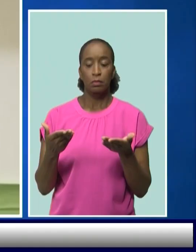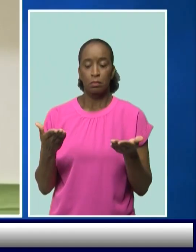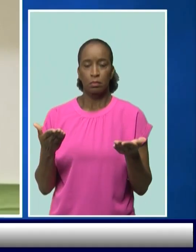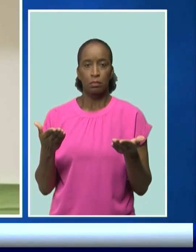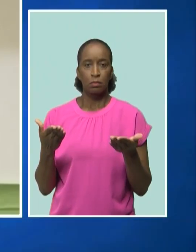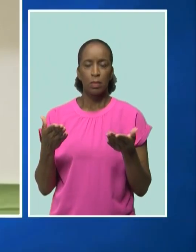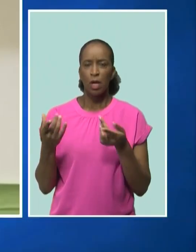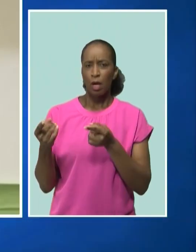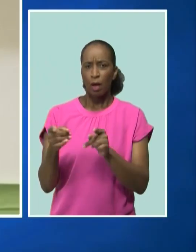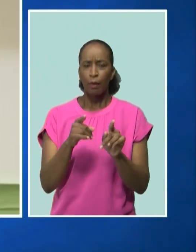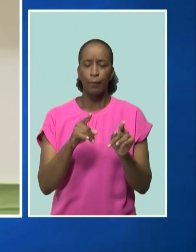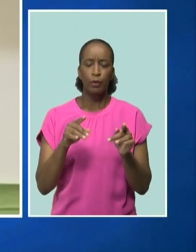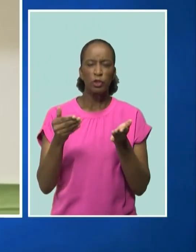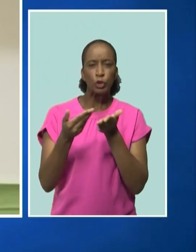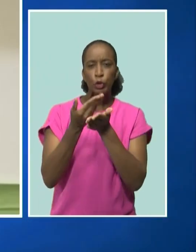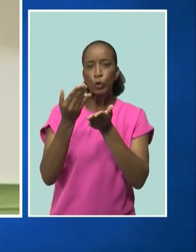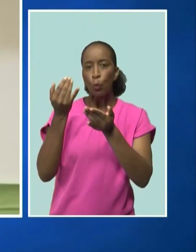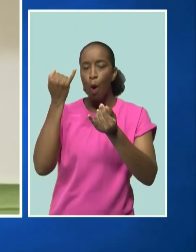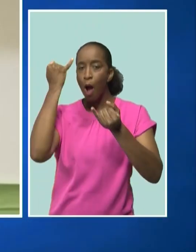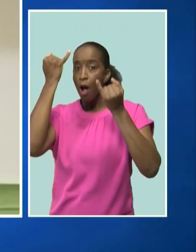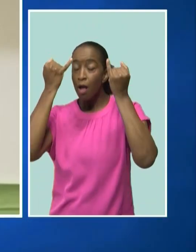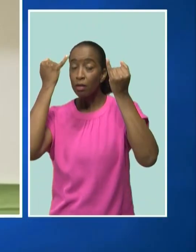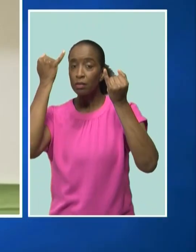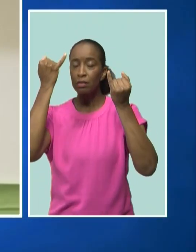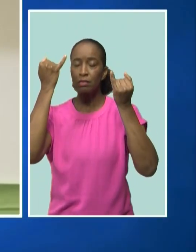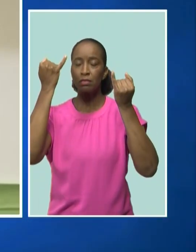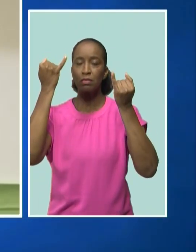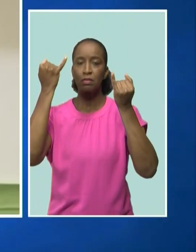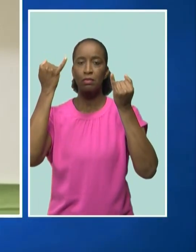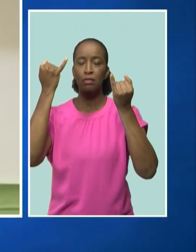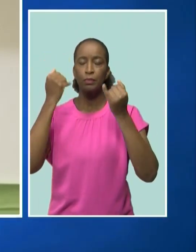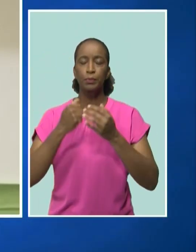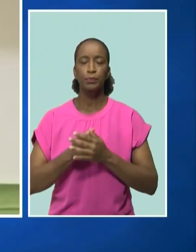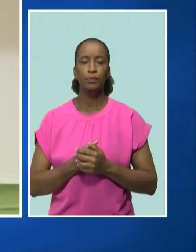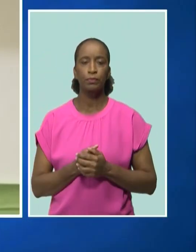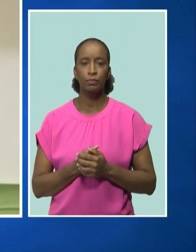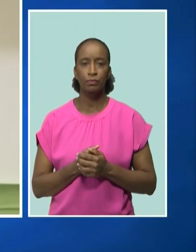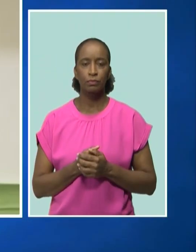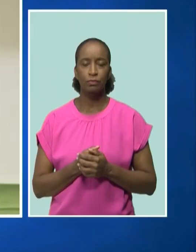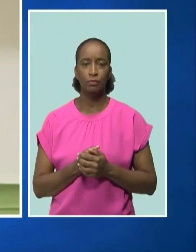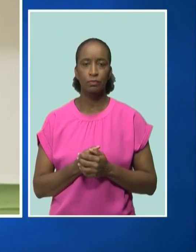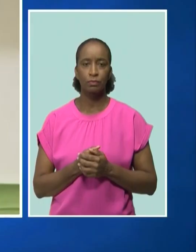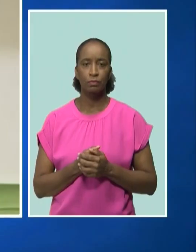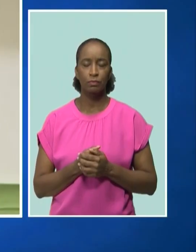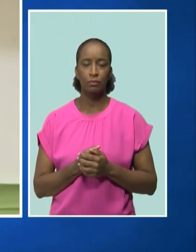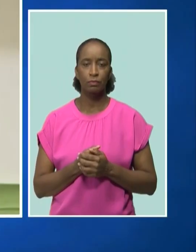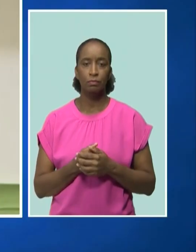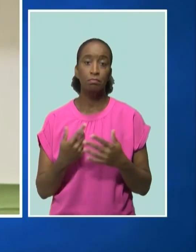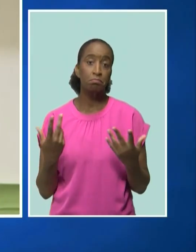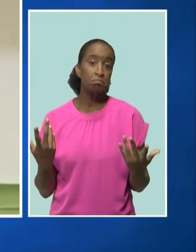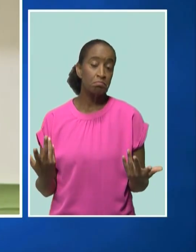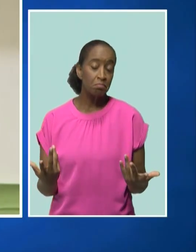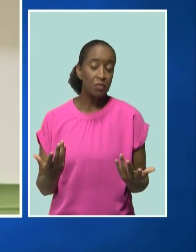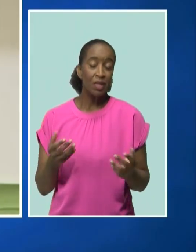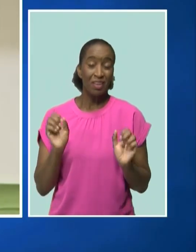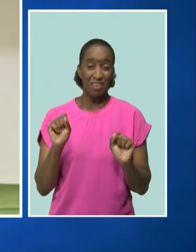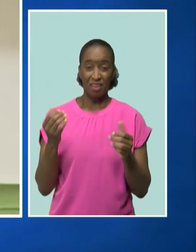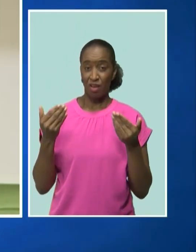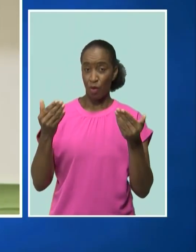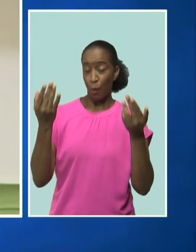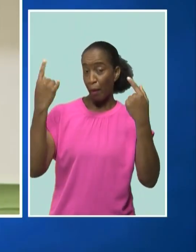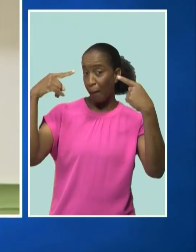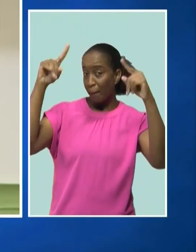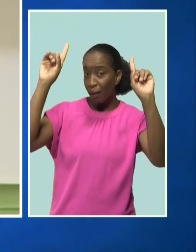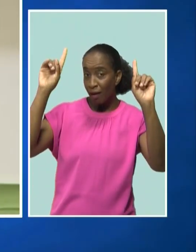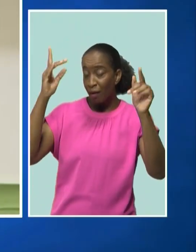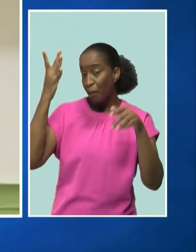space, they are not necessarily moving ahead because we may not have partnered with somebody or we